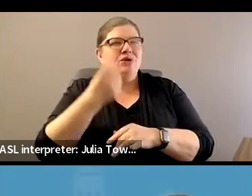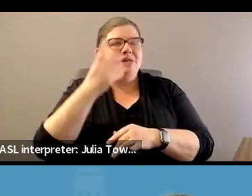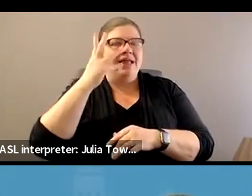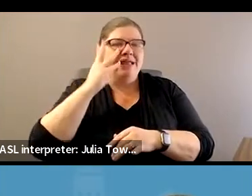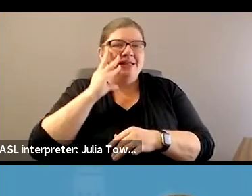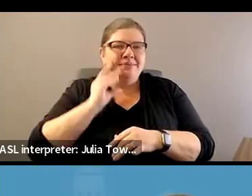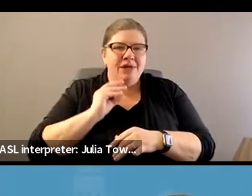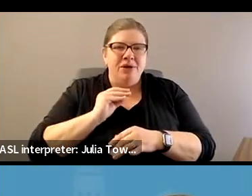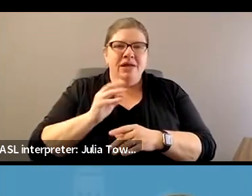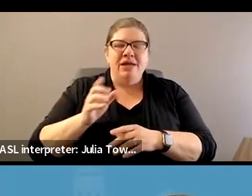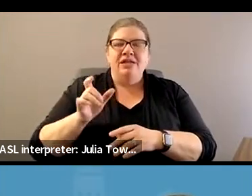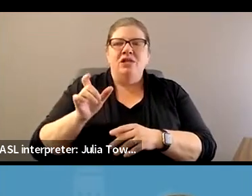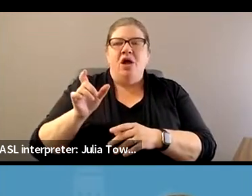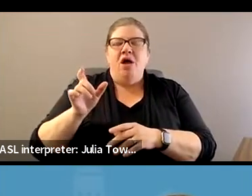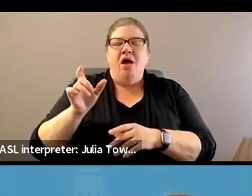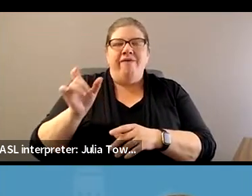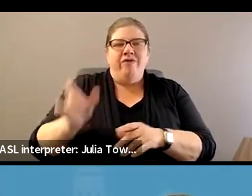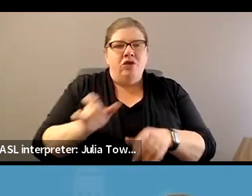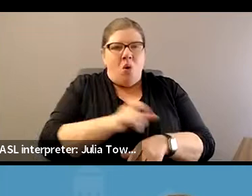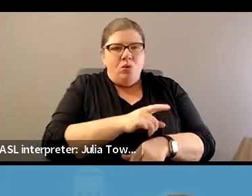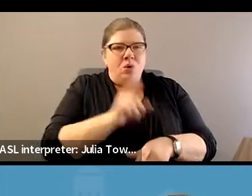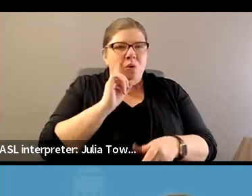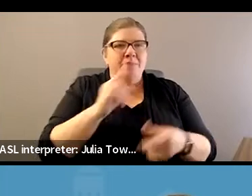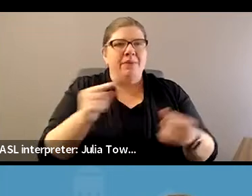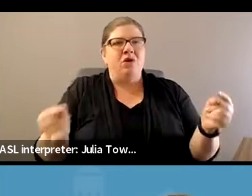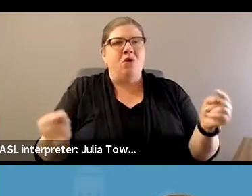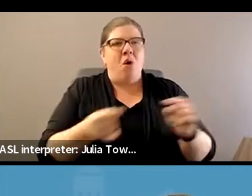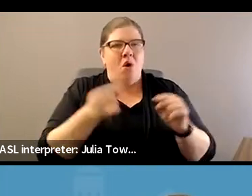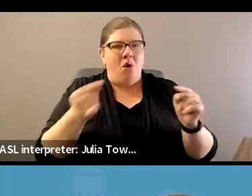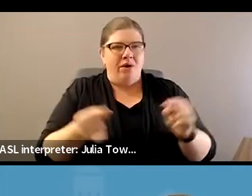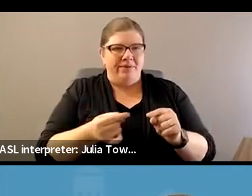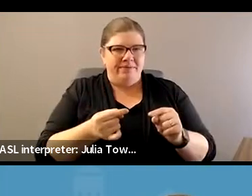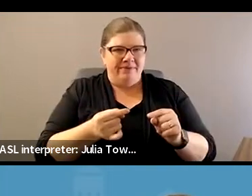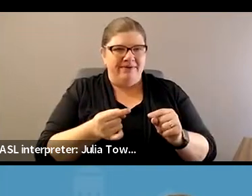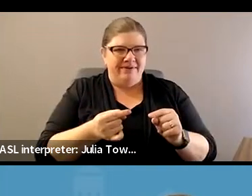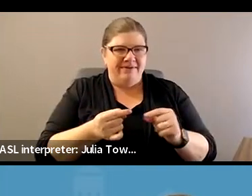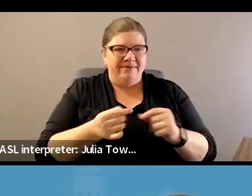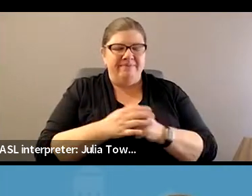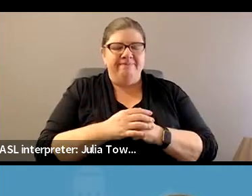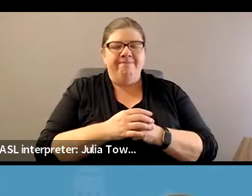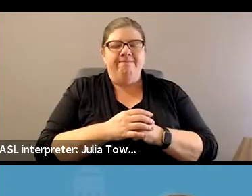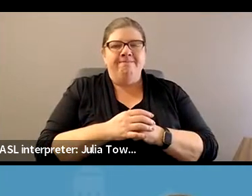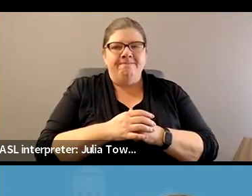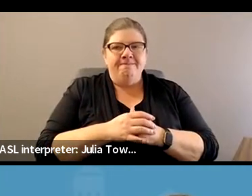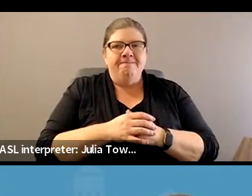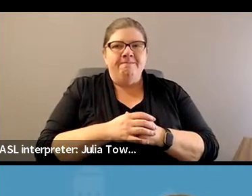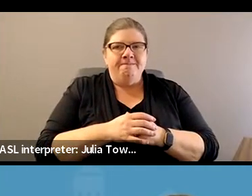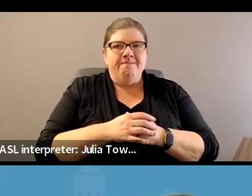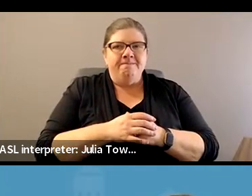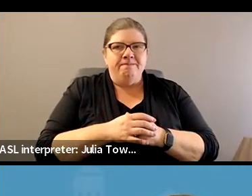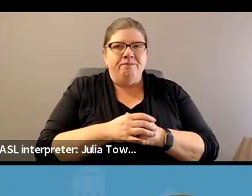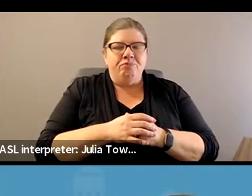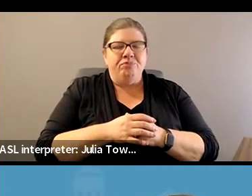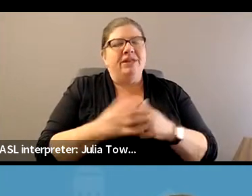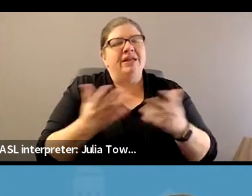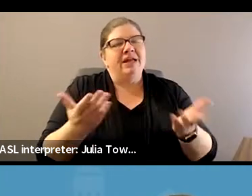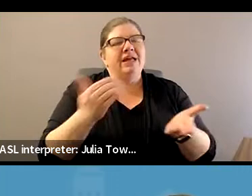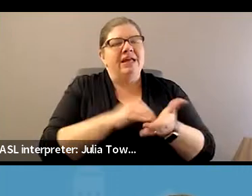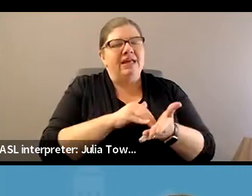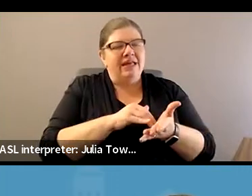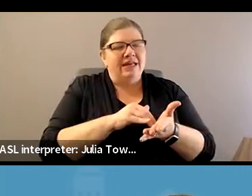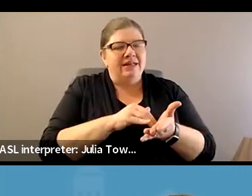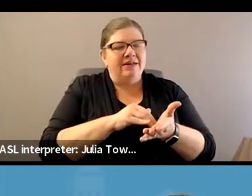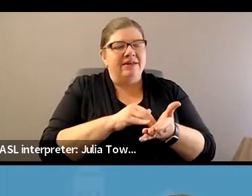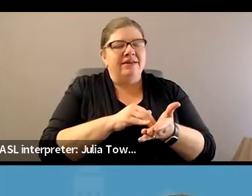of those that are being harmed by some of the policies and procedures and different those things? So again,